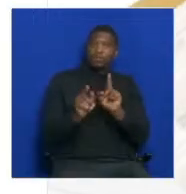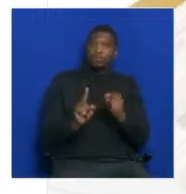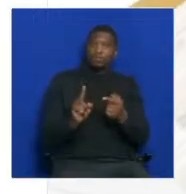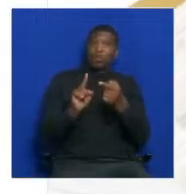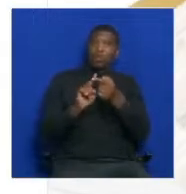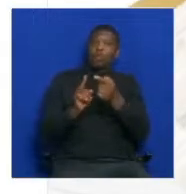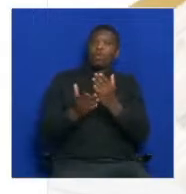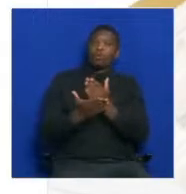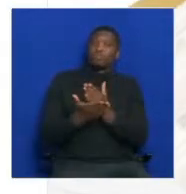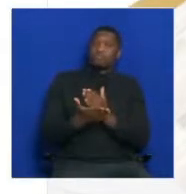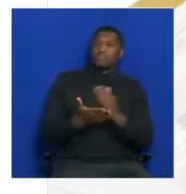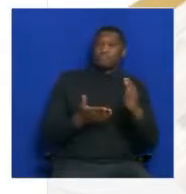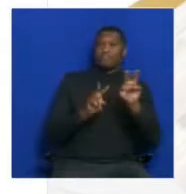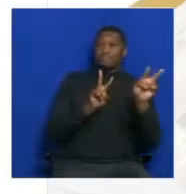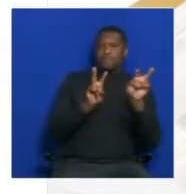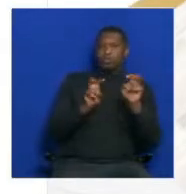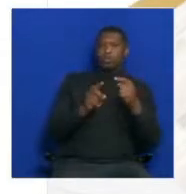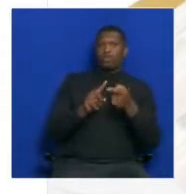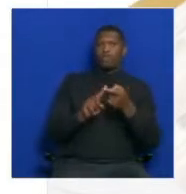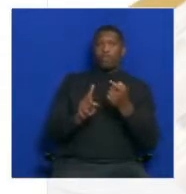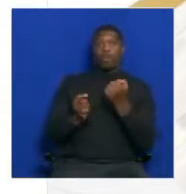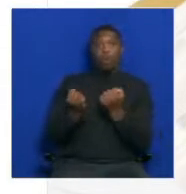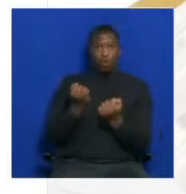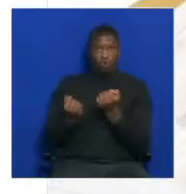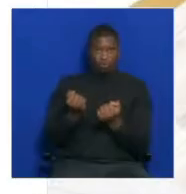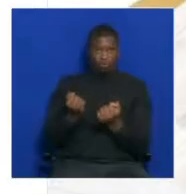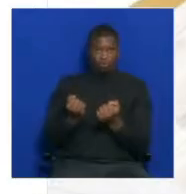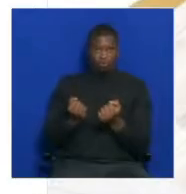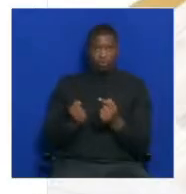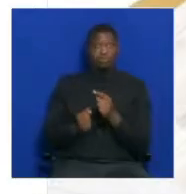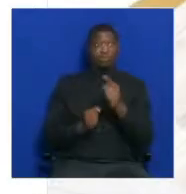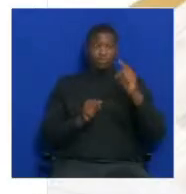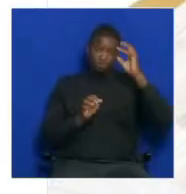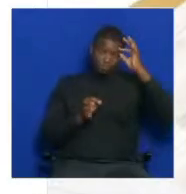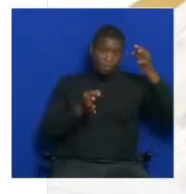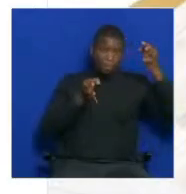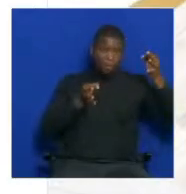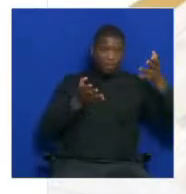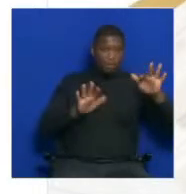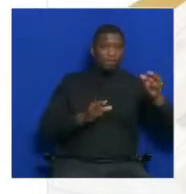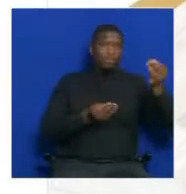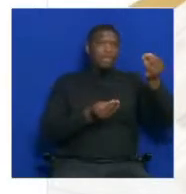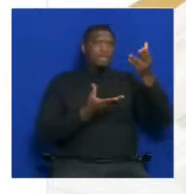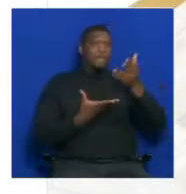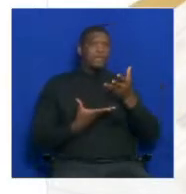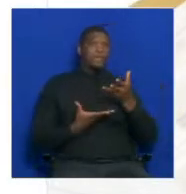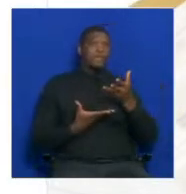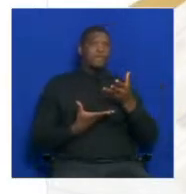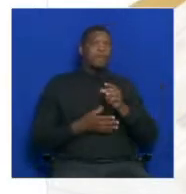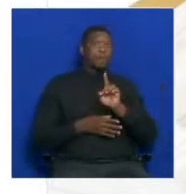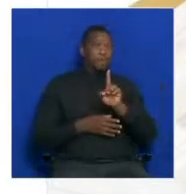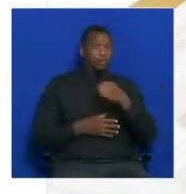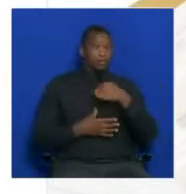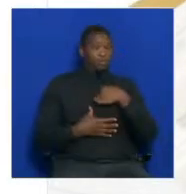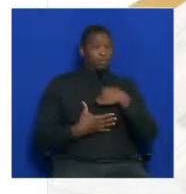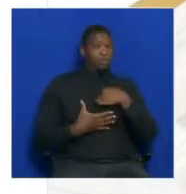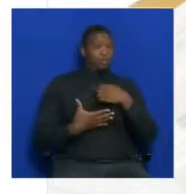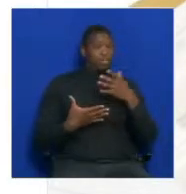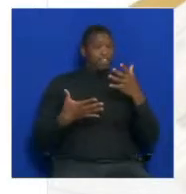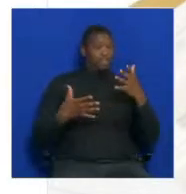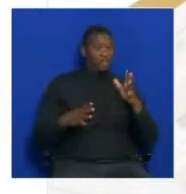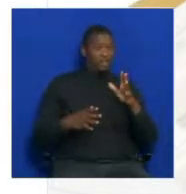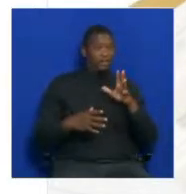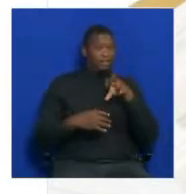roll. I was informed of these decisions. I was not at the ID